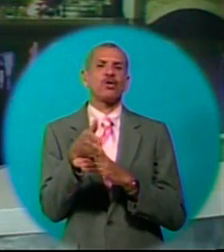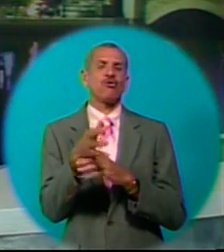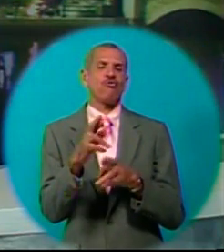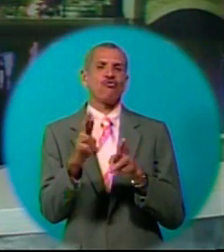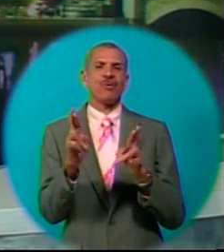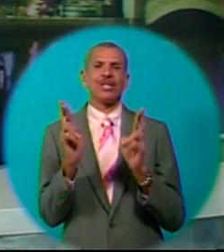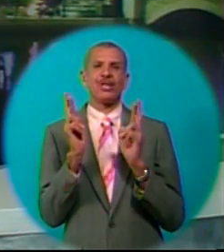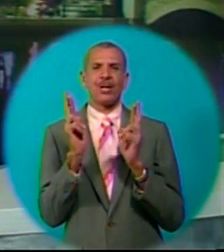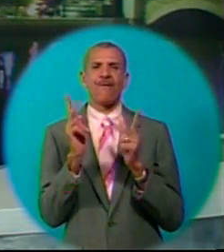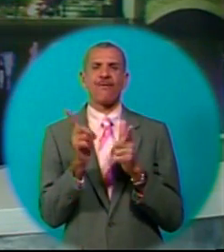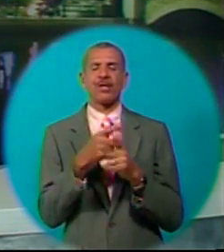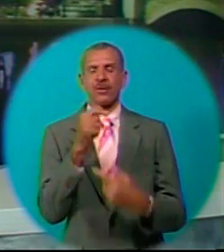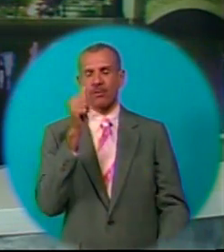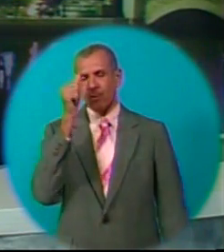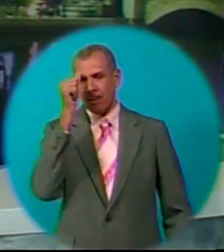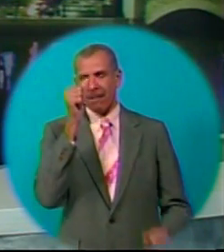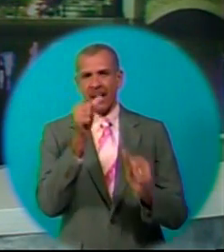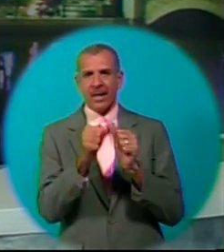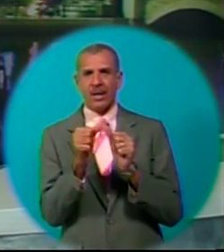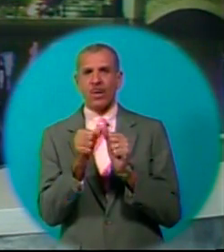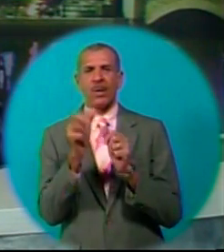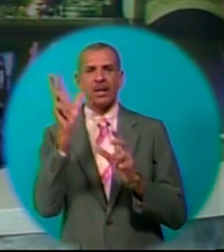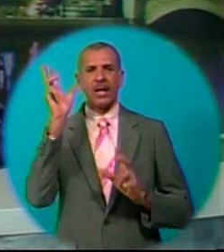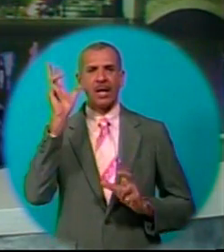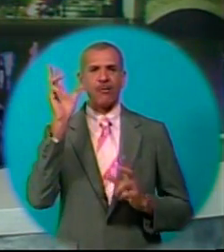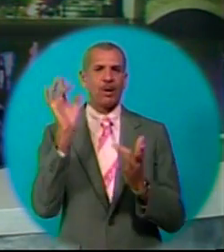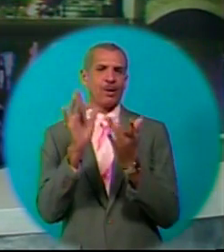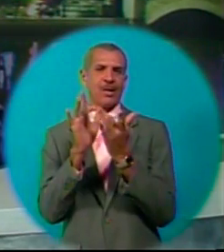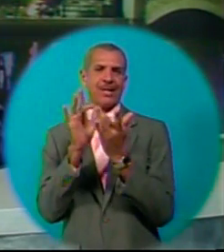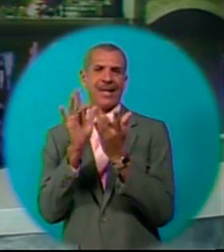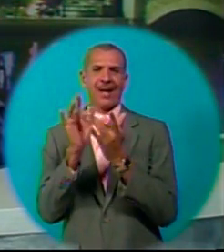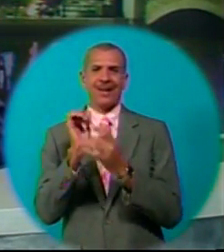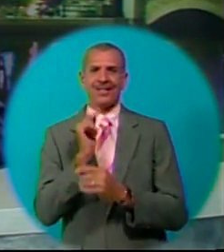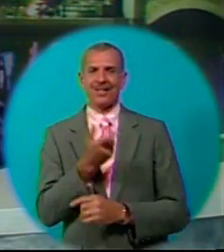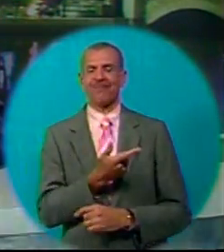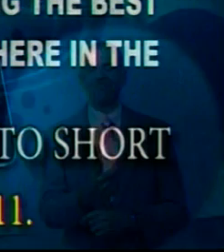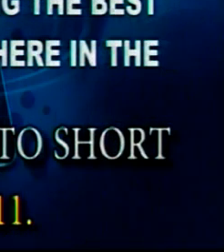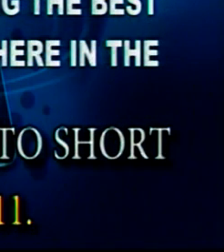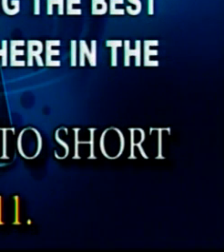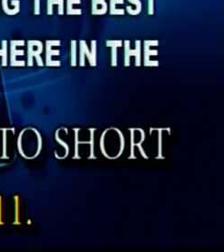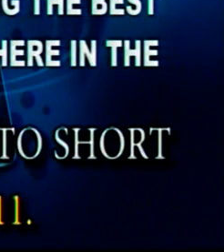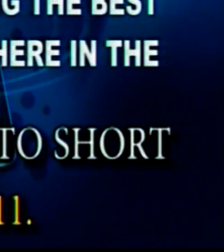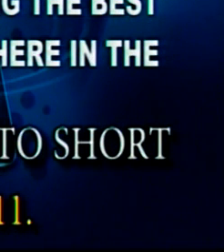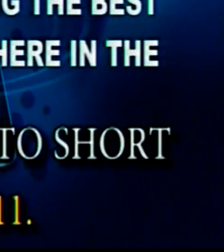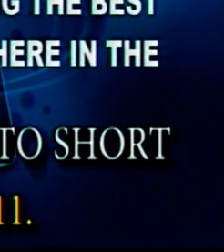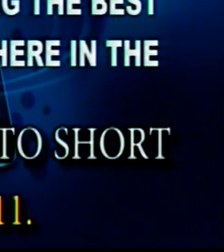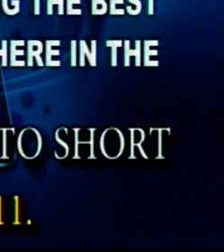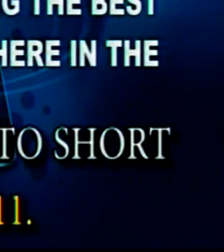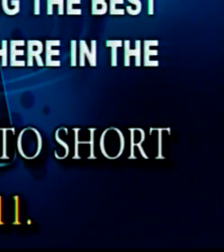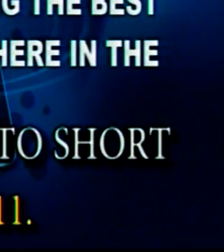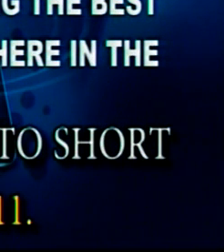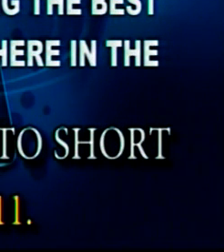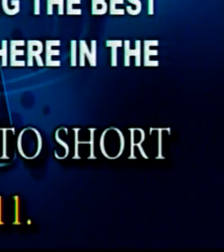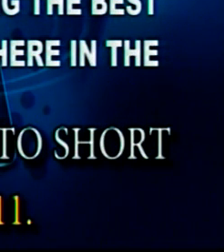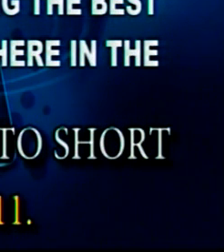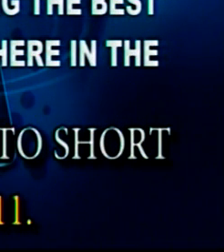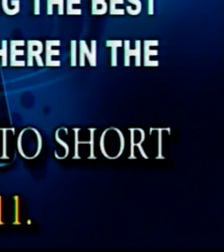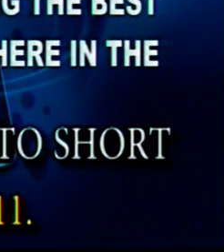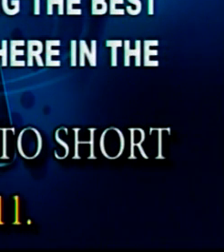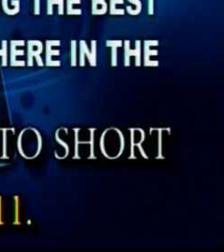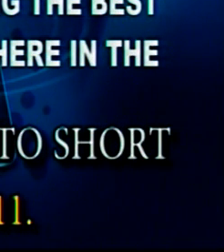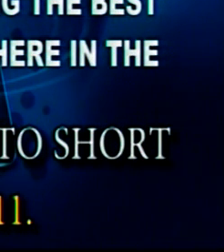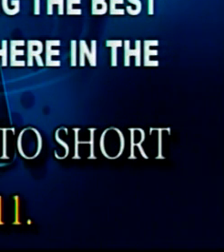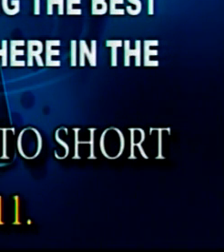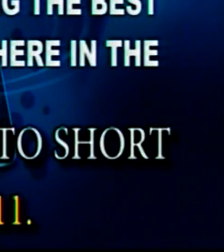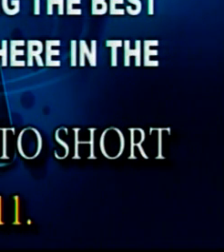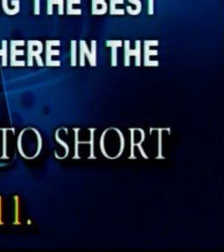the region. But first, a reminder that we want to hear from you on the question, do you believe Barbadian mothers are among the best to be